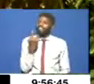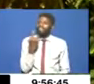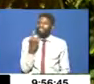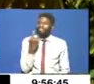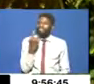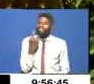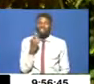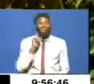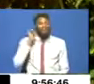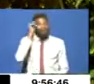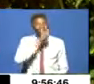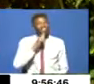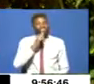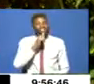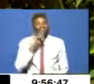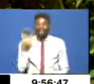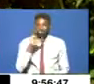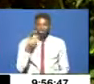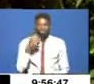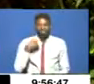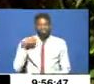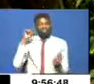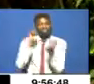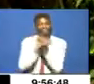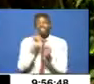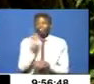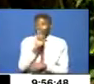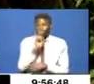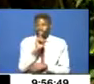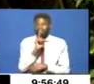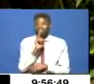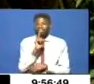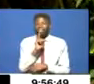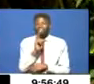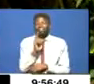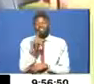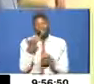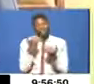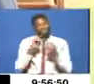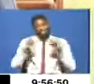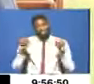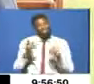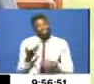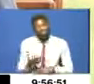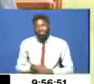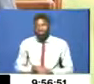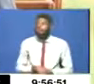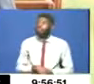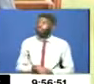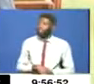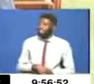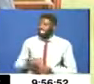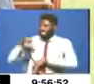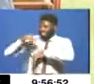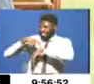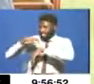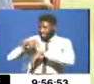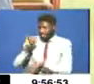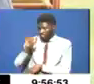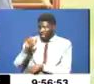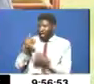African client that I met in Nairobi. Wow. Of course, now it's different. All right. So during this time, there was